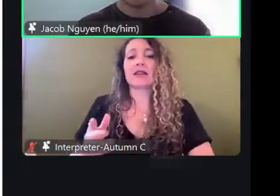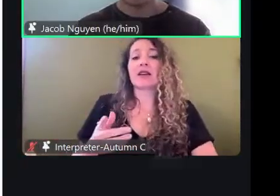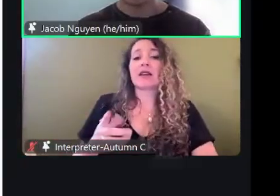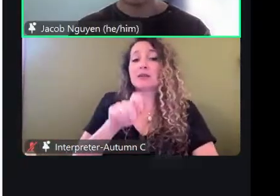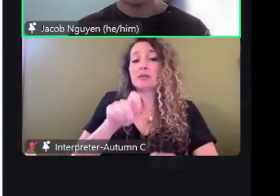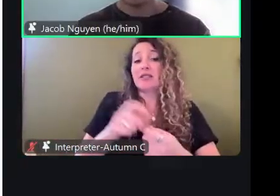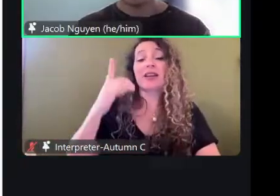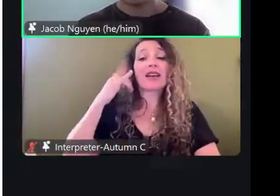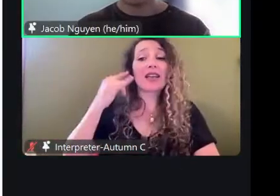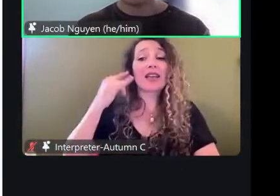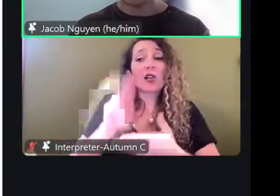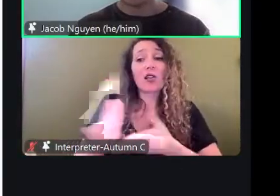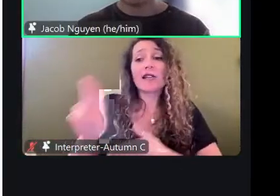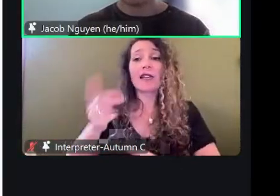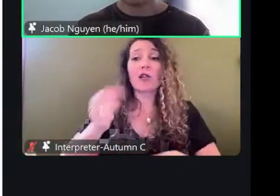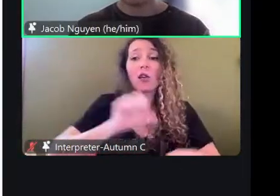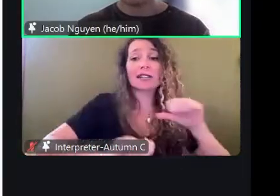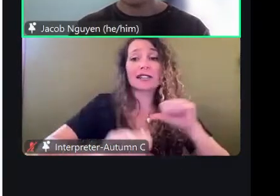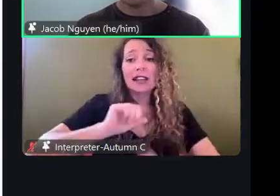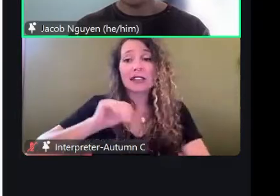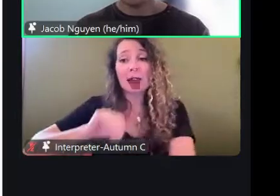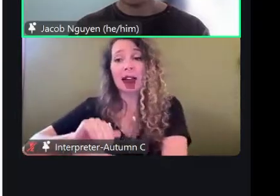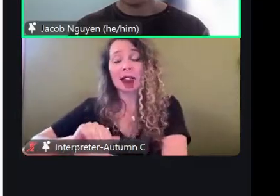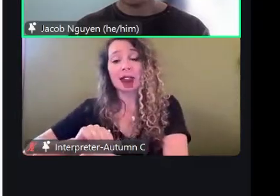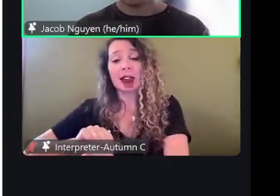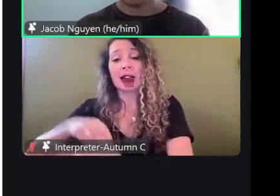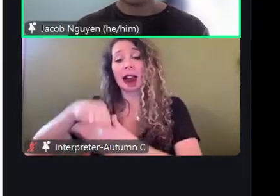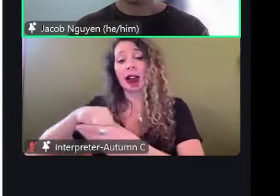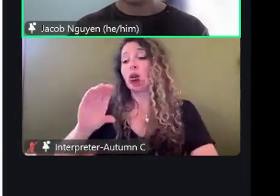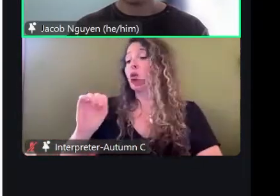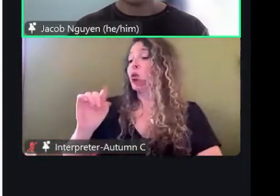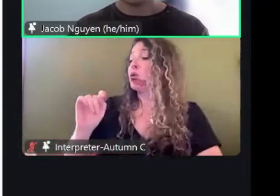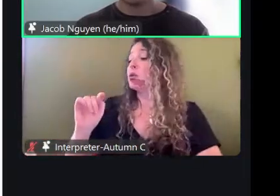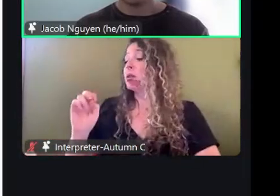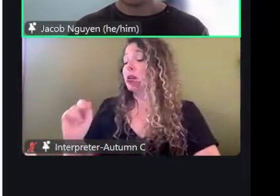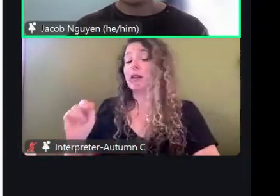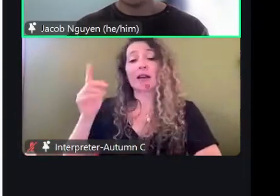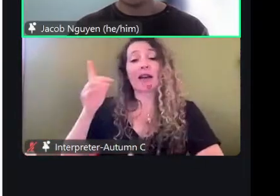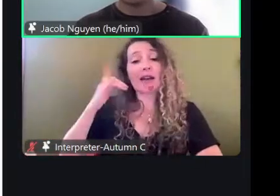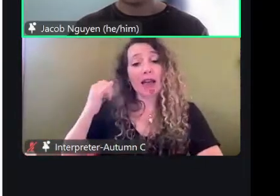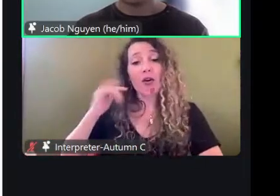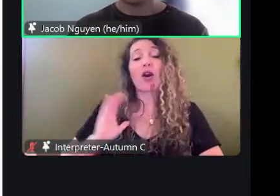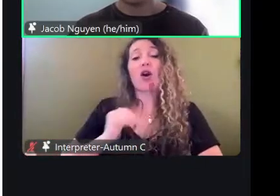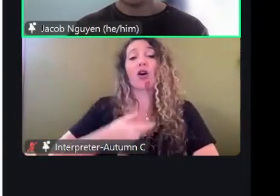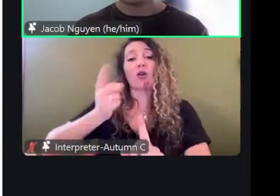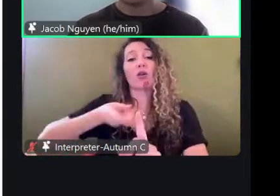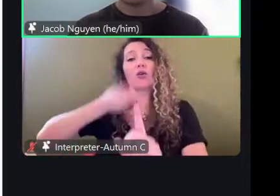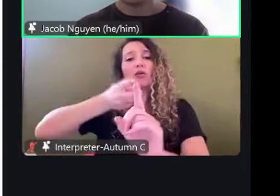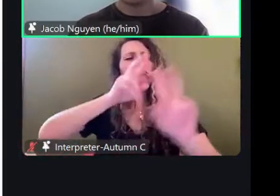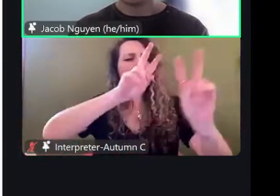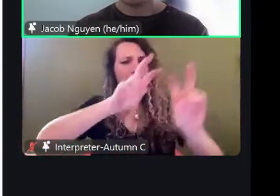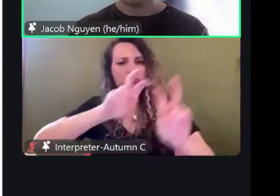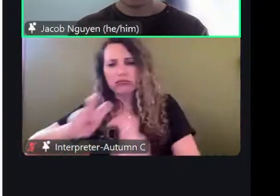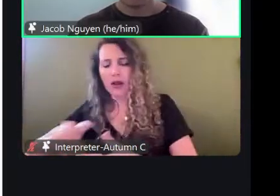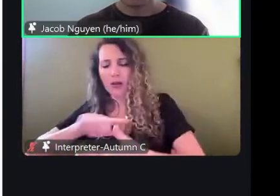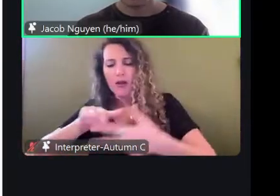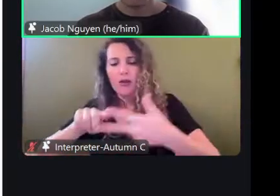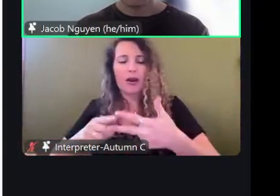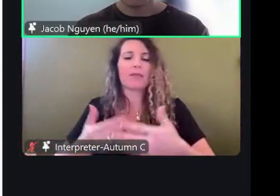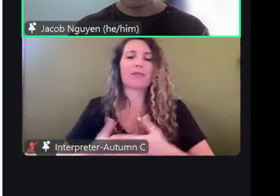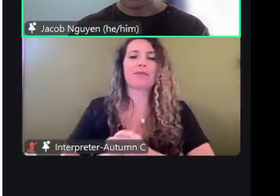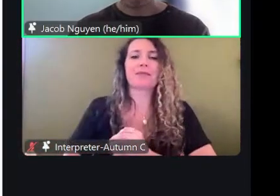University of Science and Medicine in Colton, California. And again, our objectives is to directly analyze those 3 domains I mentioned.